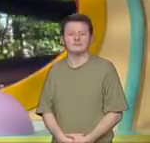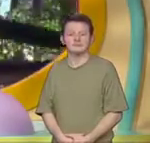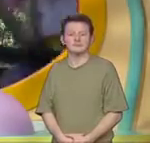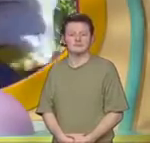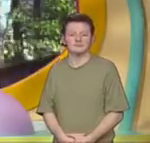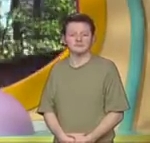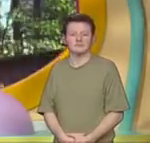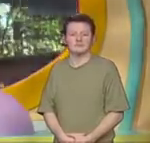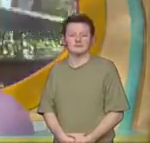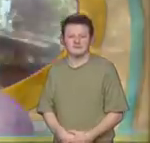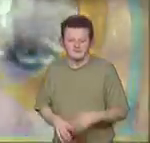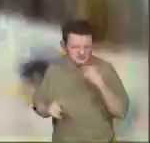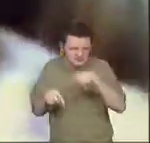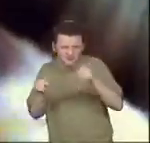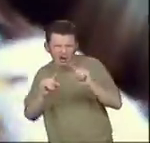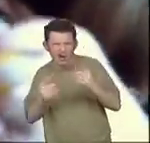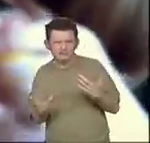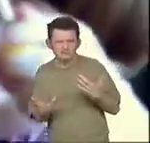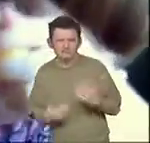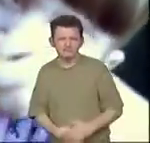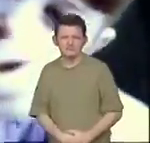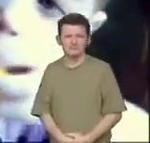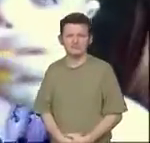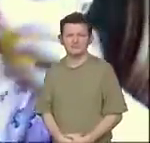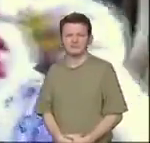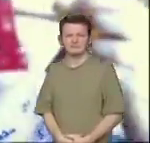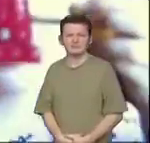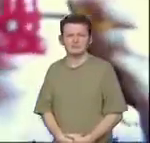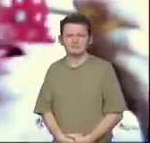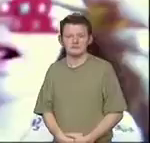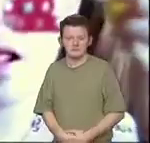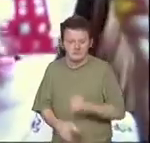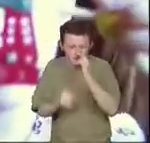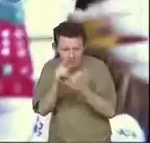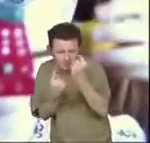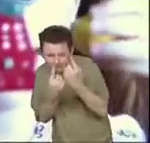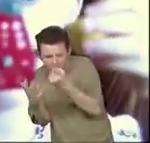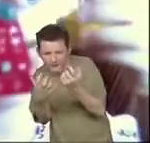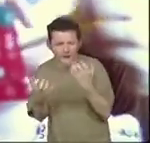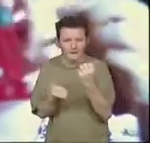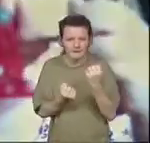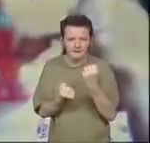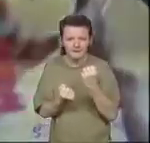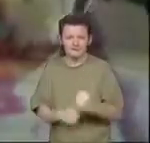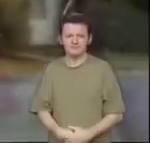Oh, what's going on here? Ah, she looks as if she's finding out something.